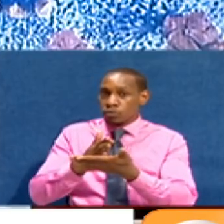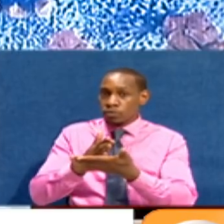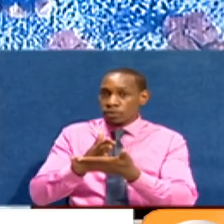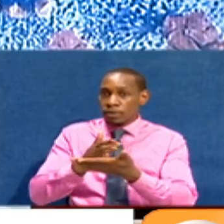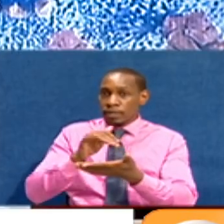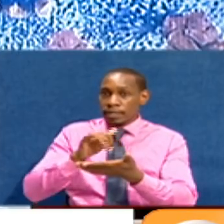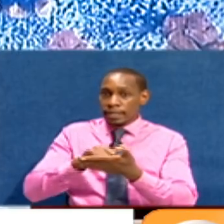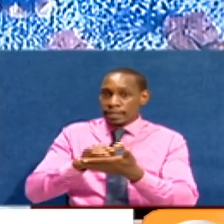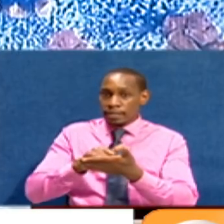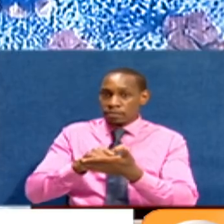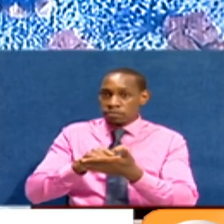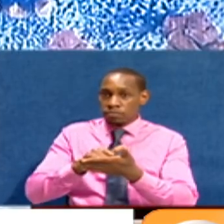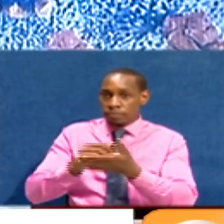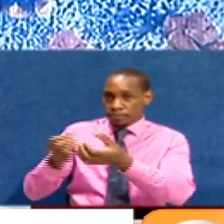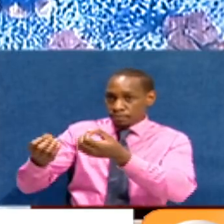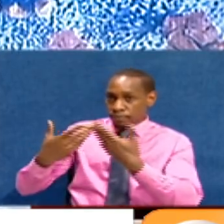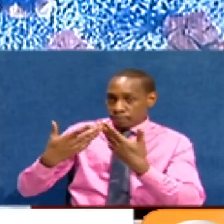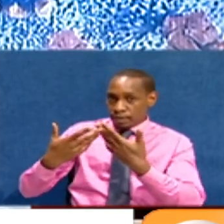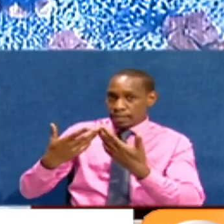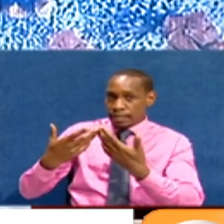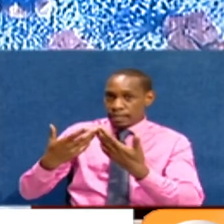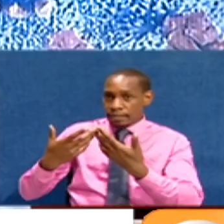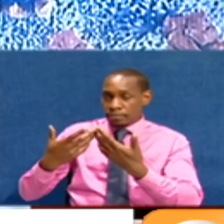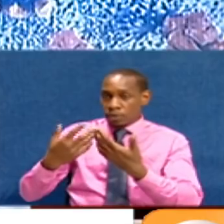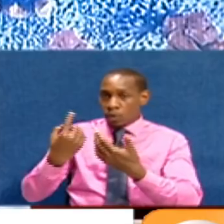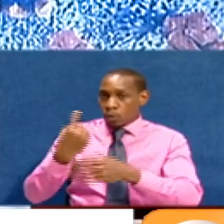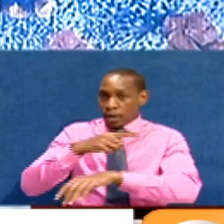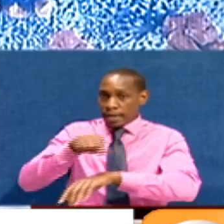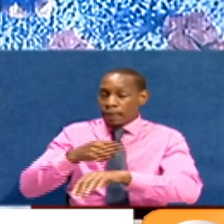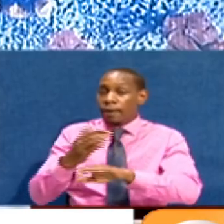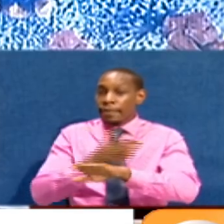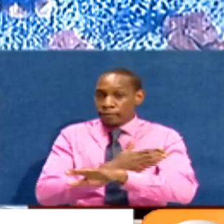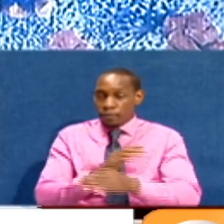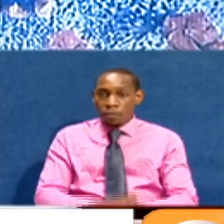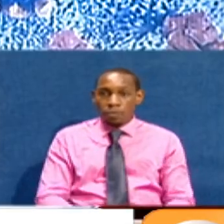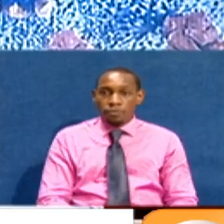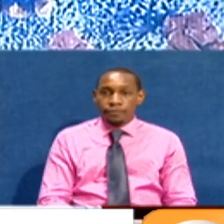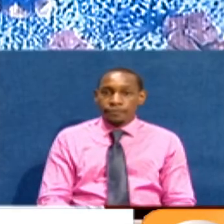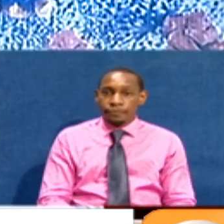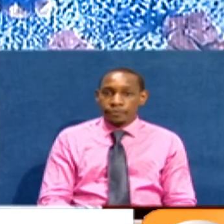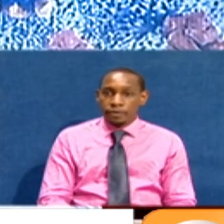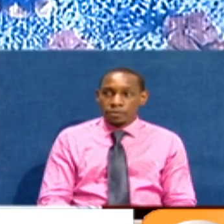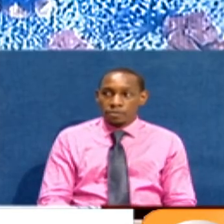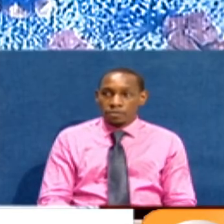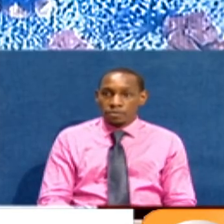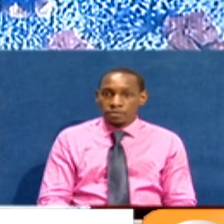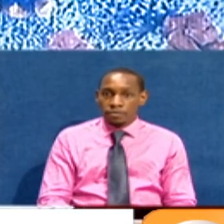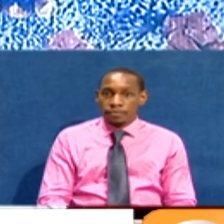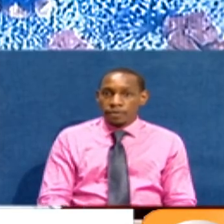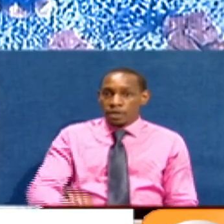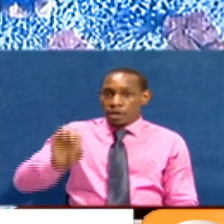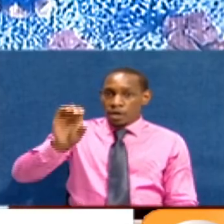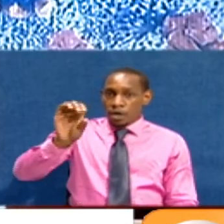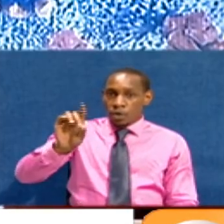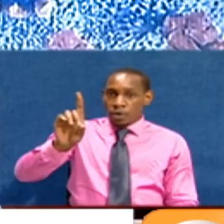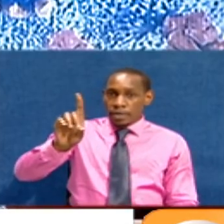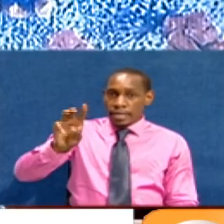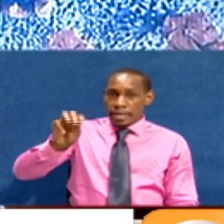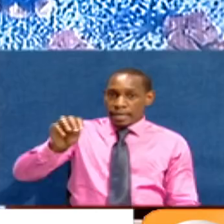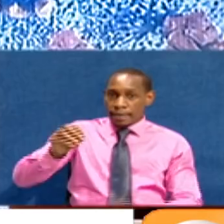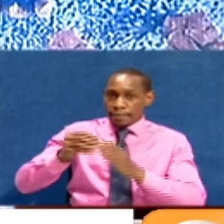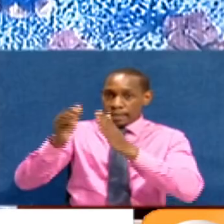confirmation coming in just under the last hour, and the ODM leader has